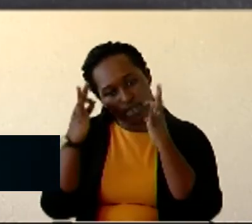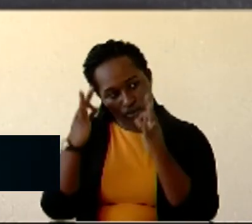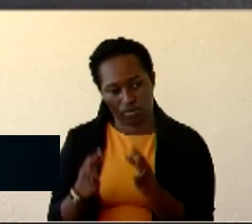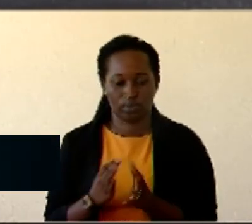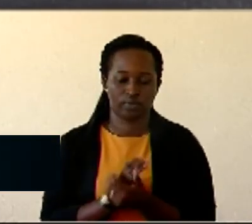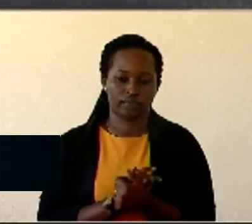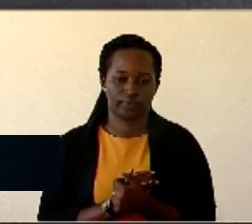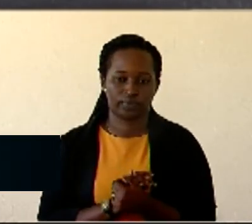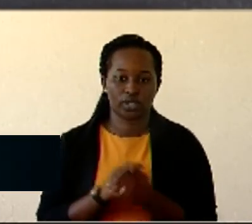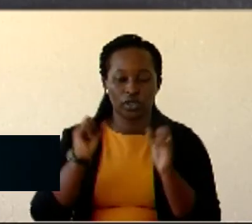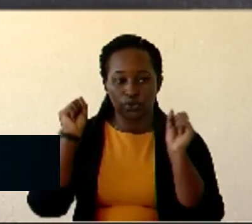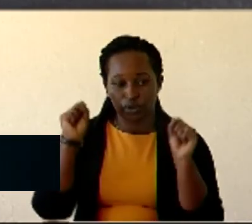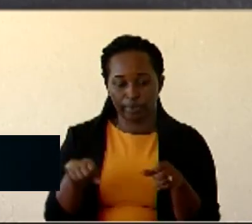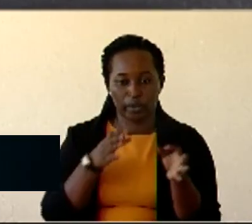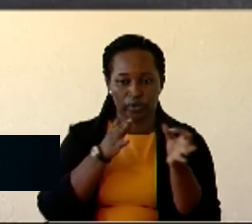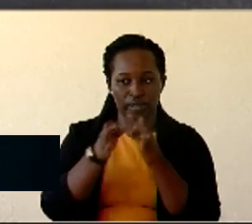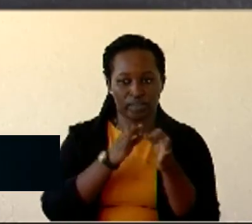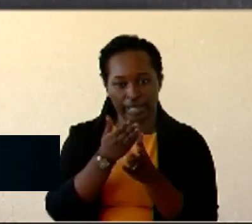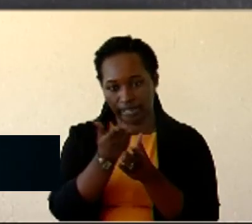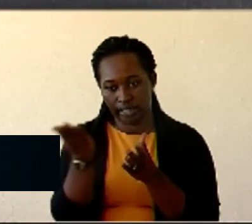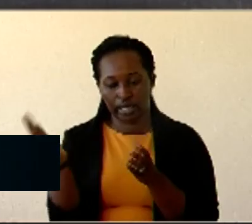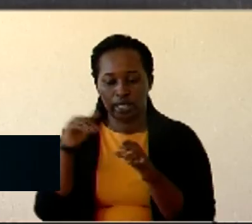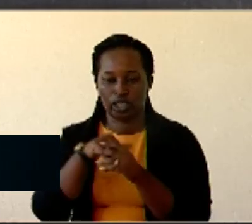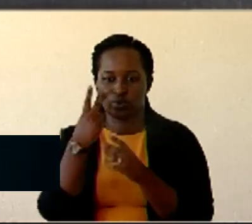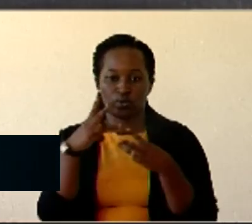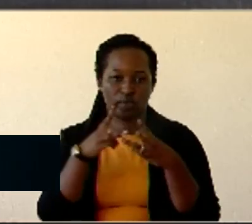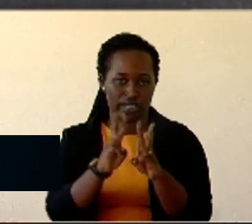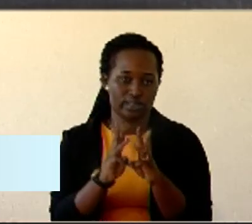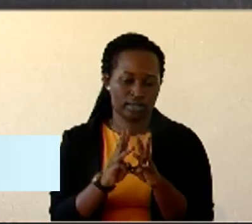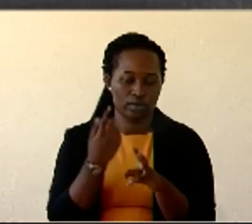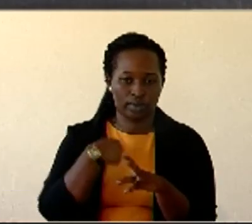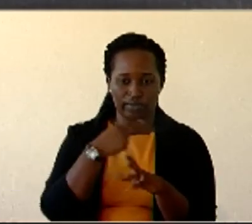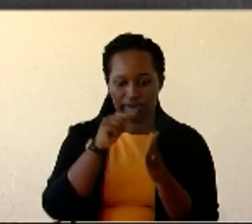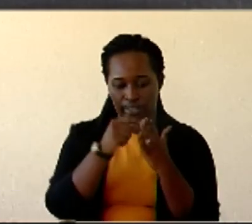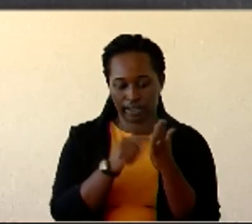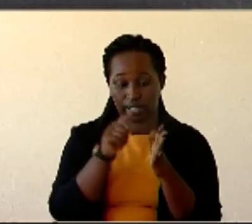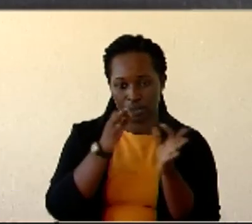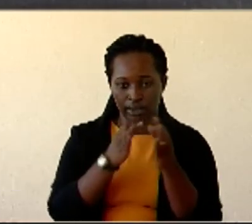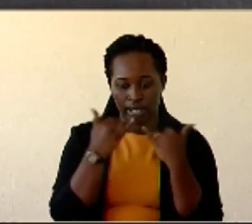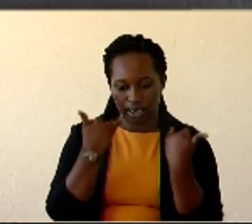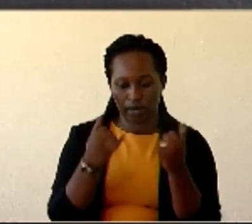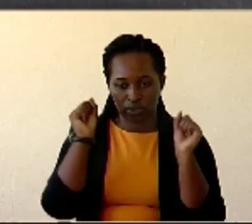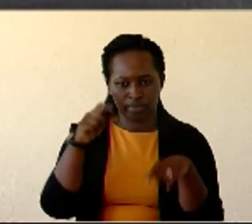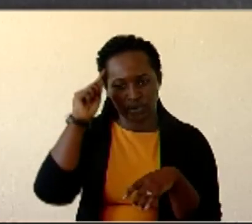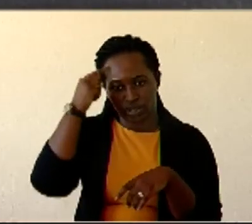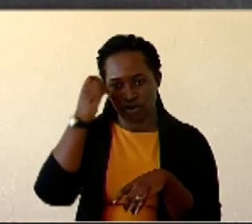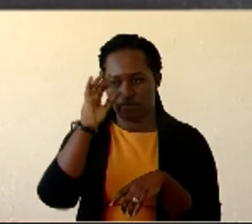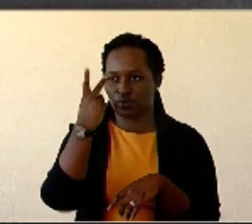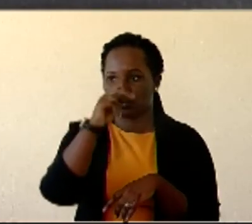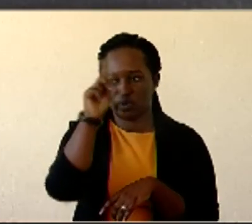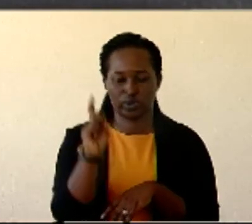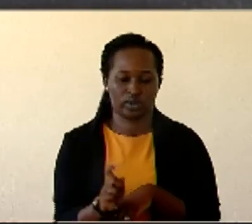market. So you should be able to explain them in two ways, because we are saying factors that determine. Now you should be able to think of two